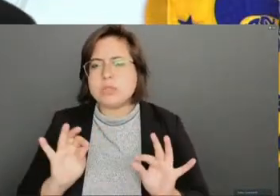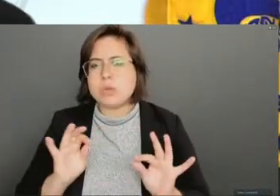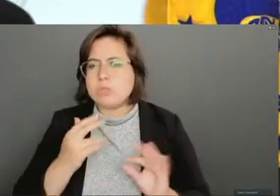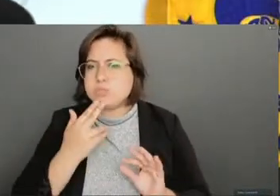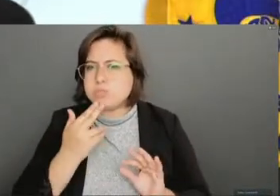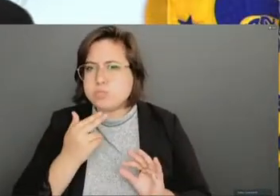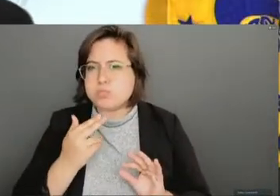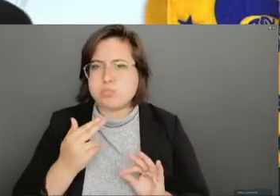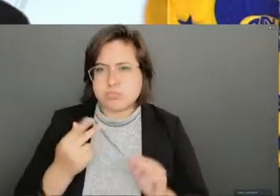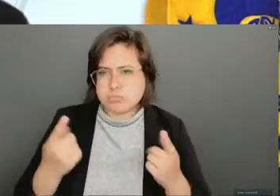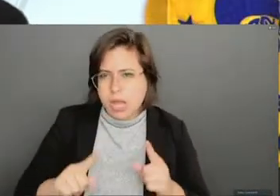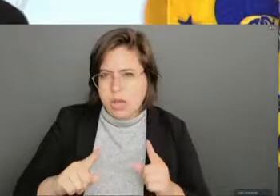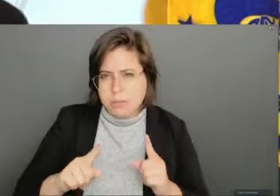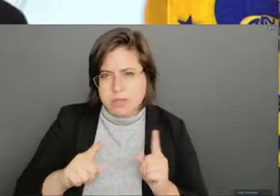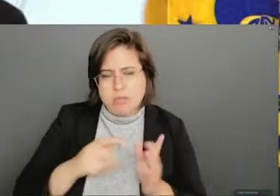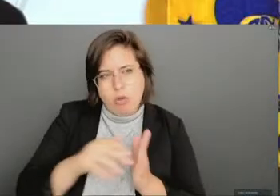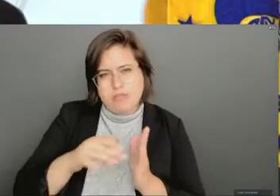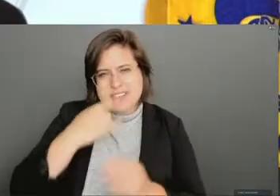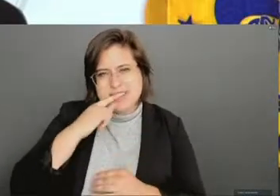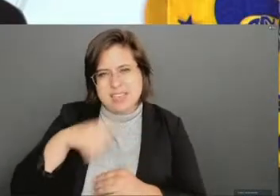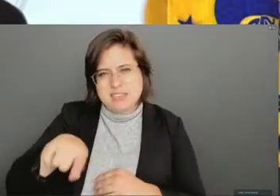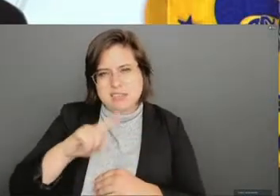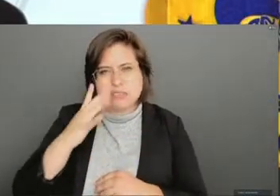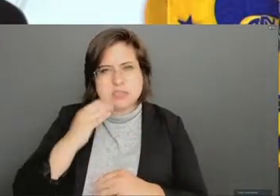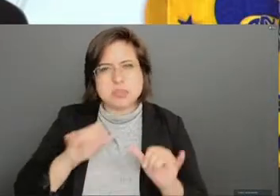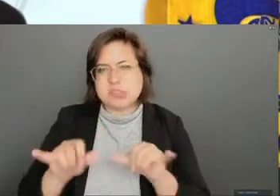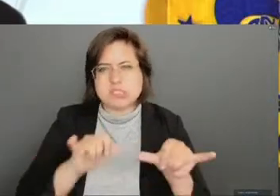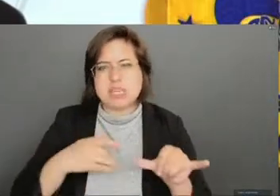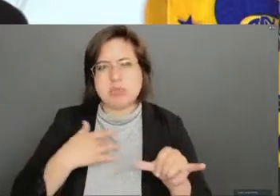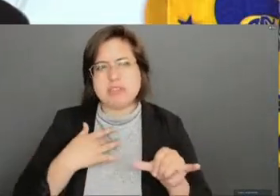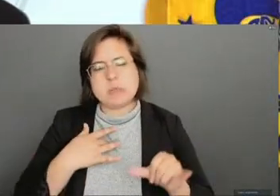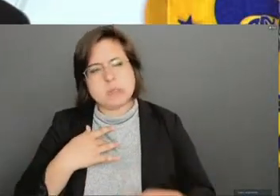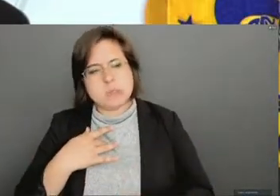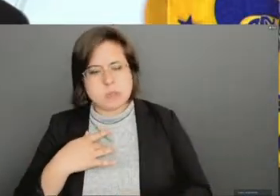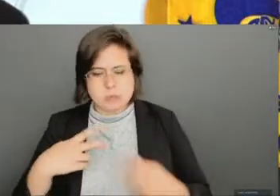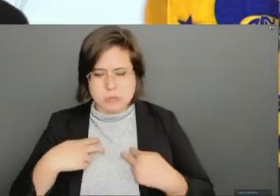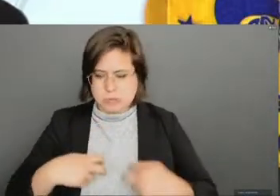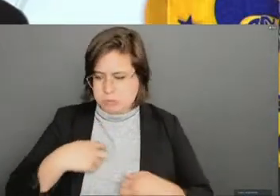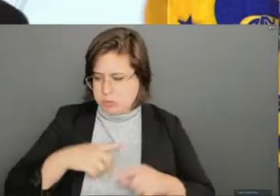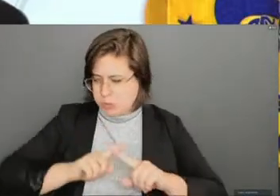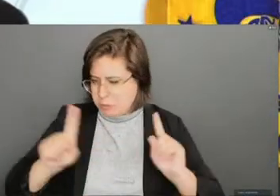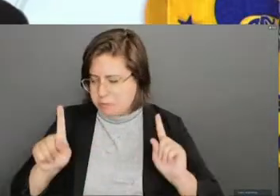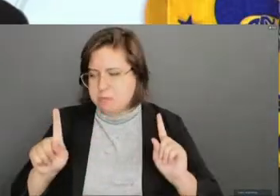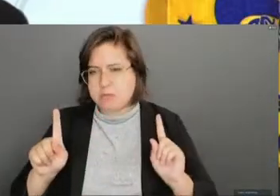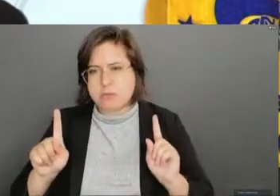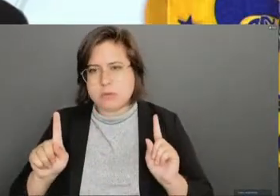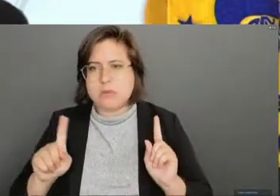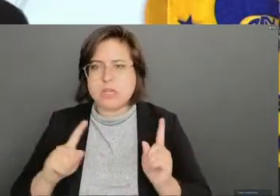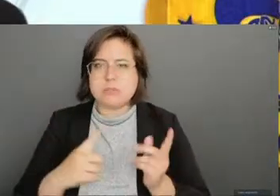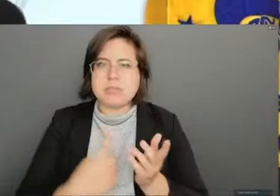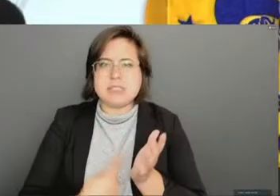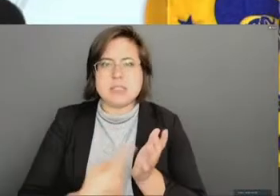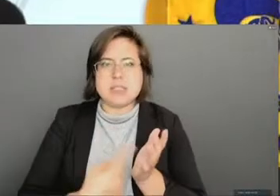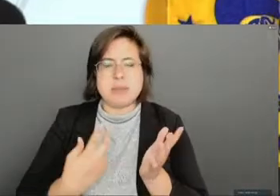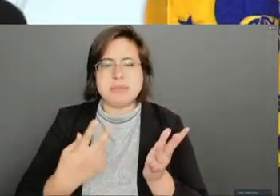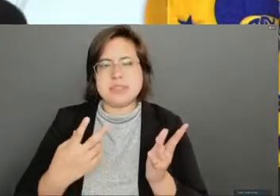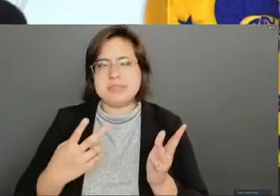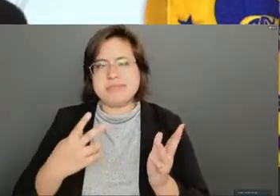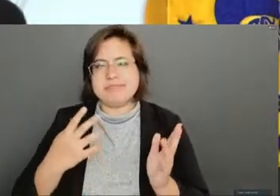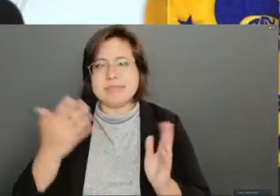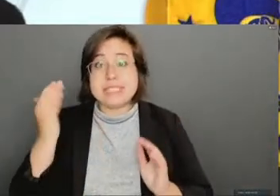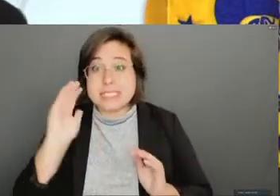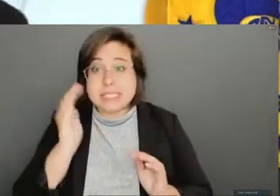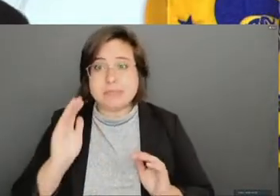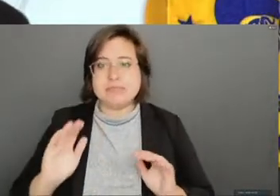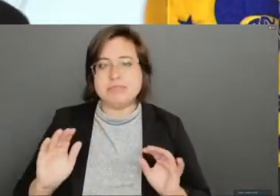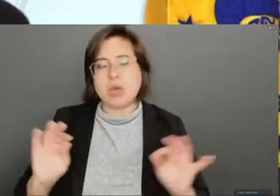when we were kids, may have had those experiences where we felt different, and they may have been benign, but they stick with you.